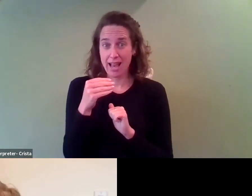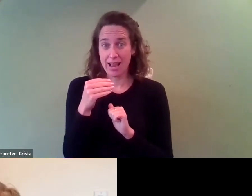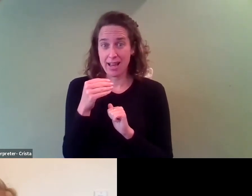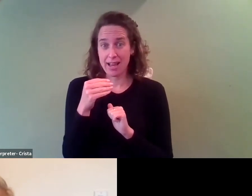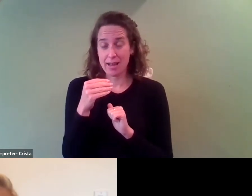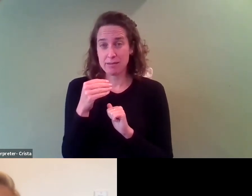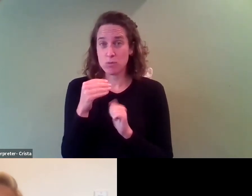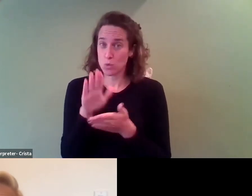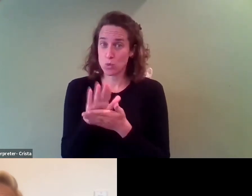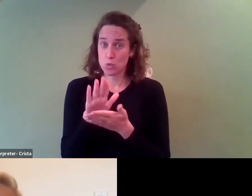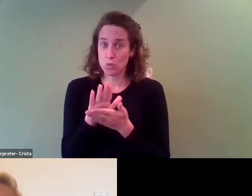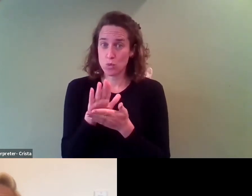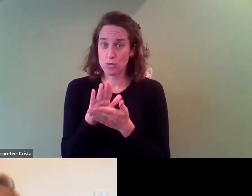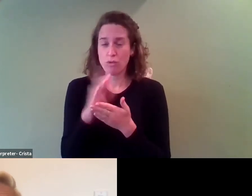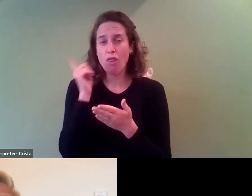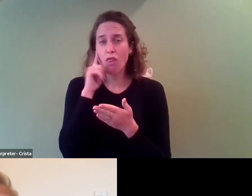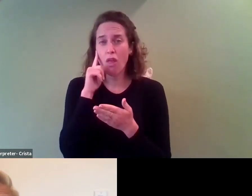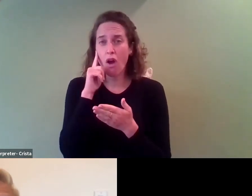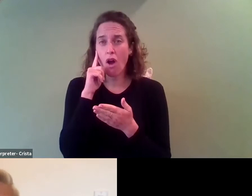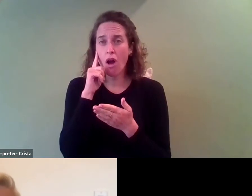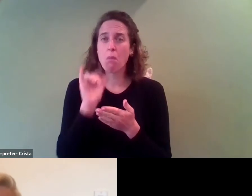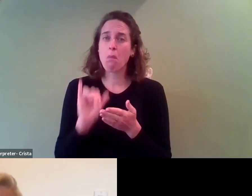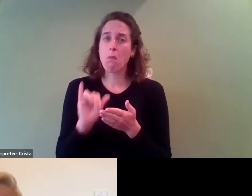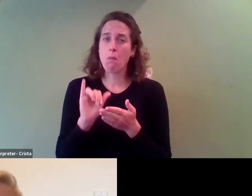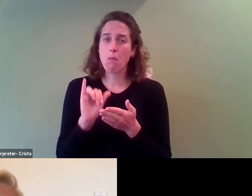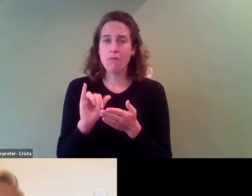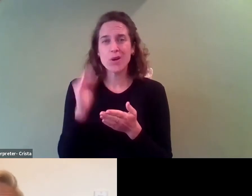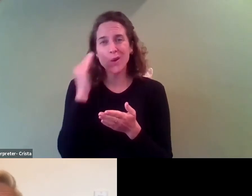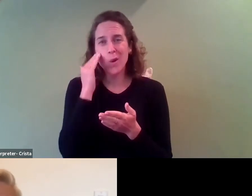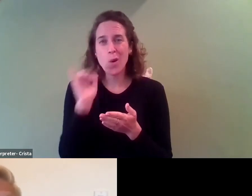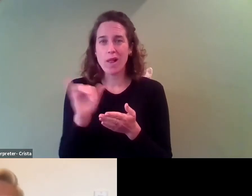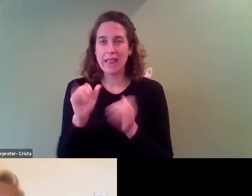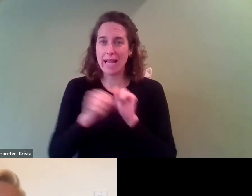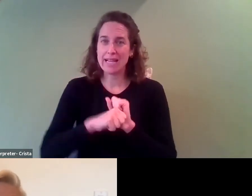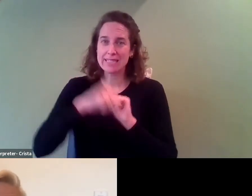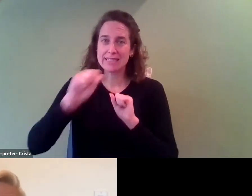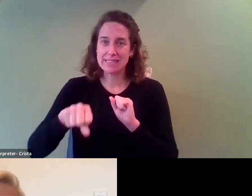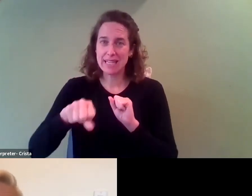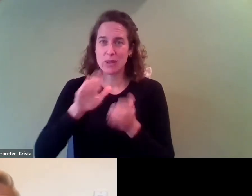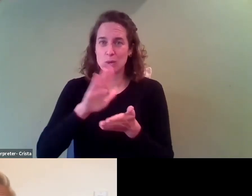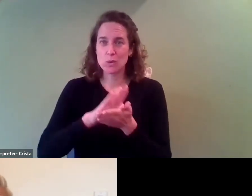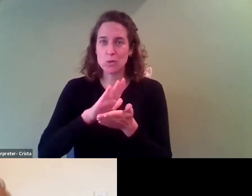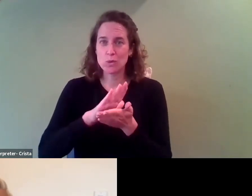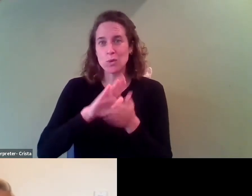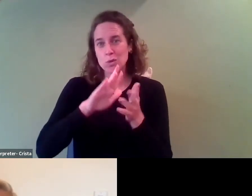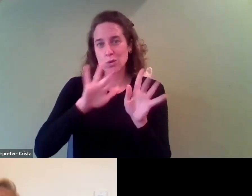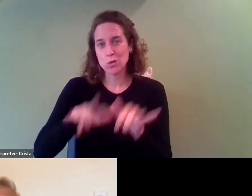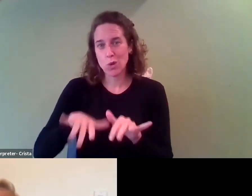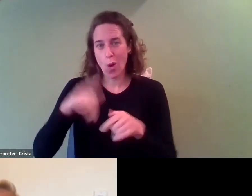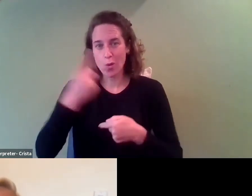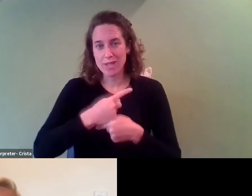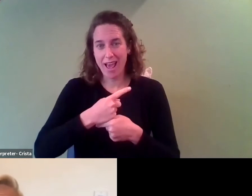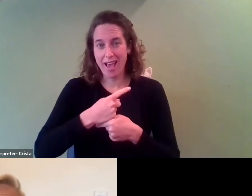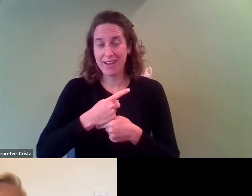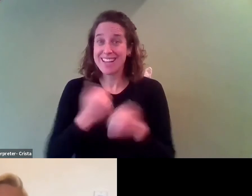the schools sort of thought of it as an extended snow day for those of us who live in regions where there's snow. So it was like,